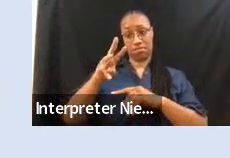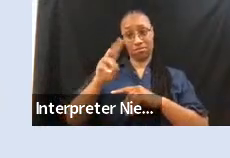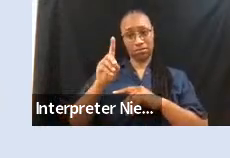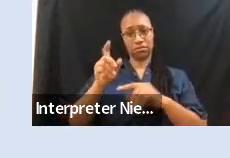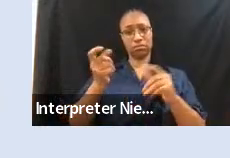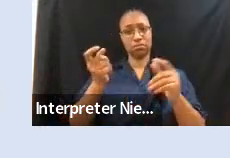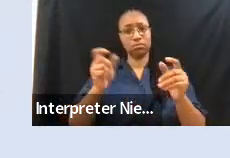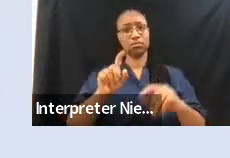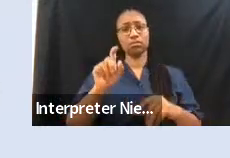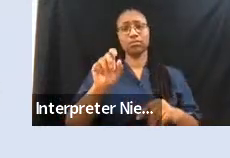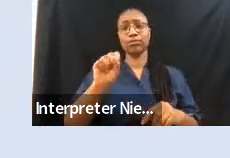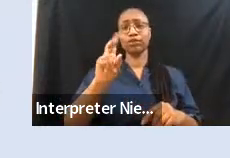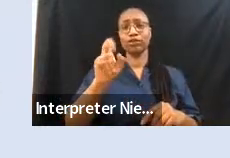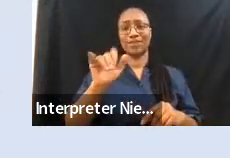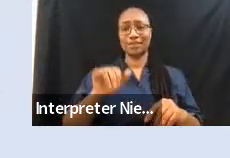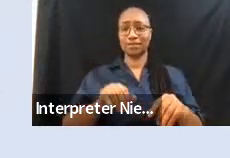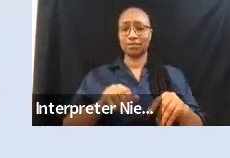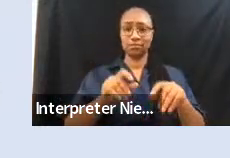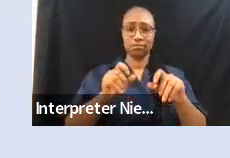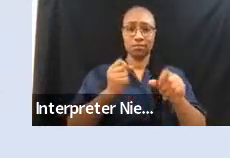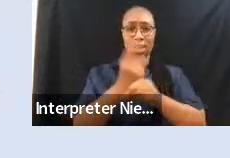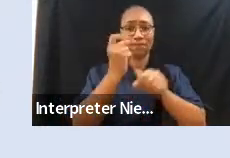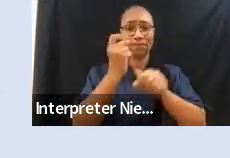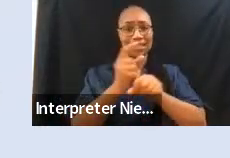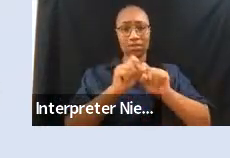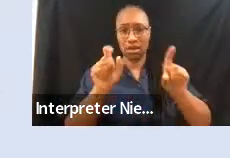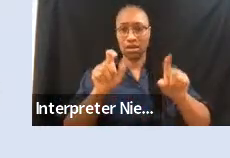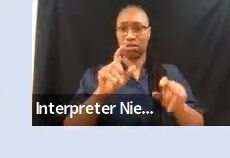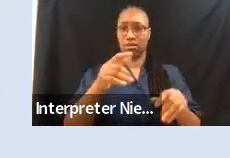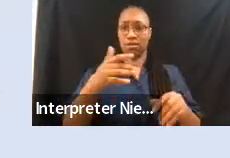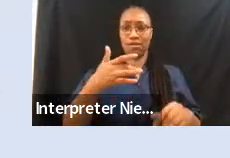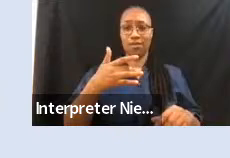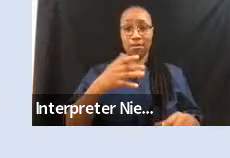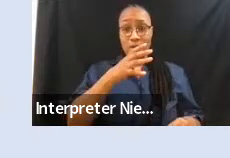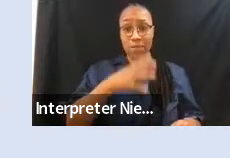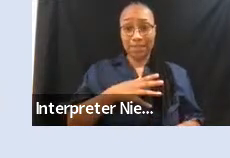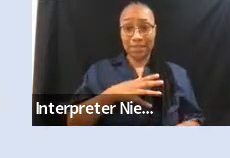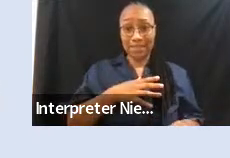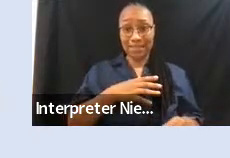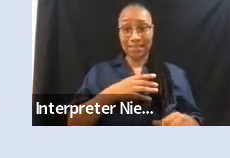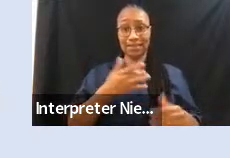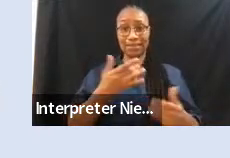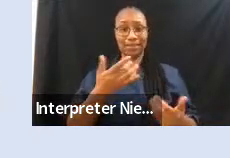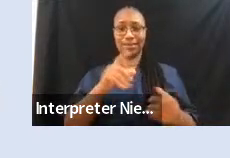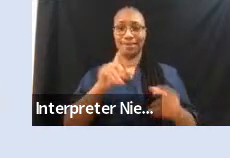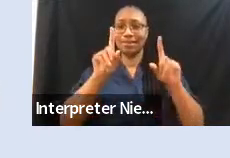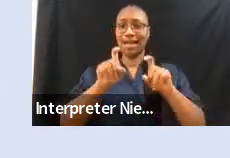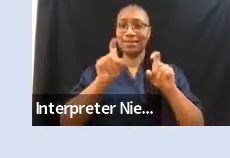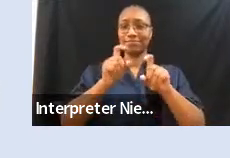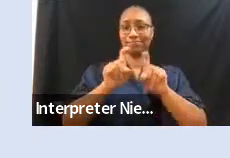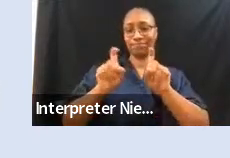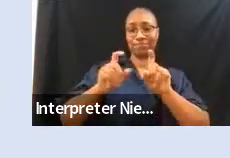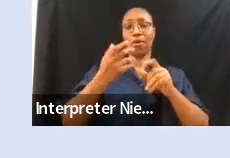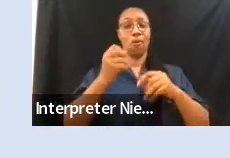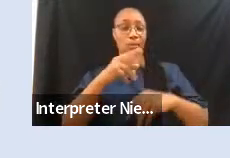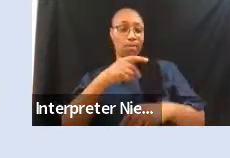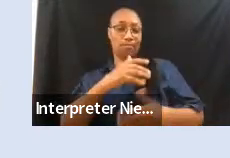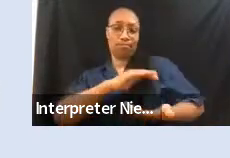wheelchairs reported not having a Pap test in the last 3 years or a mammogram within the last 2 years.